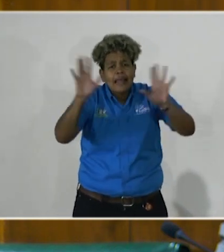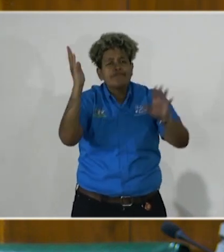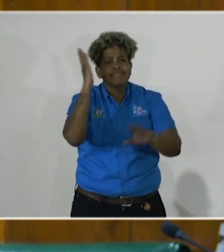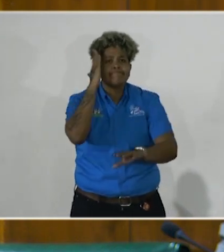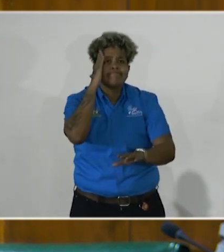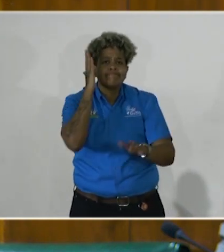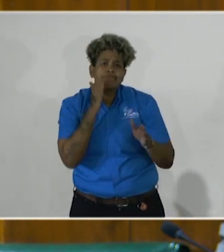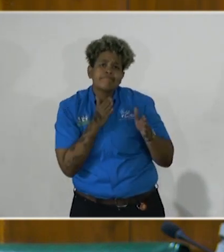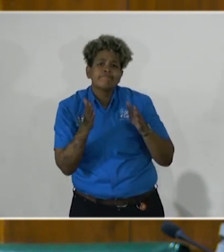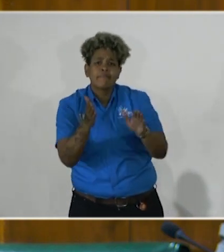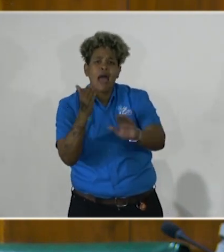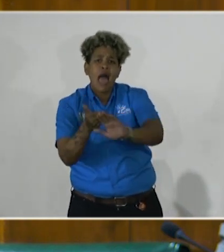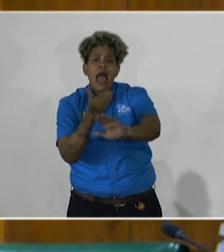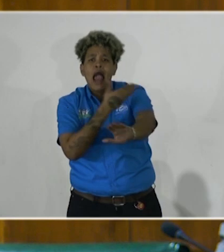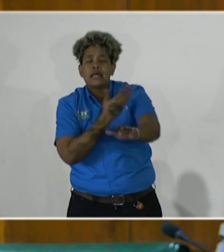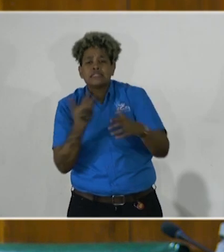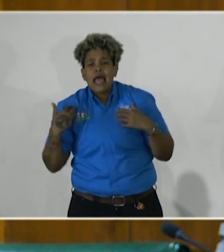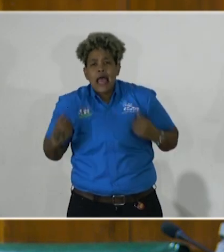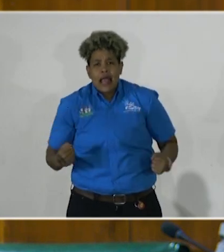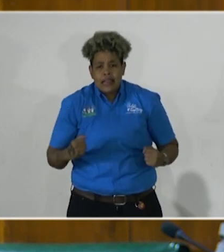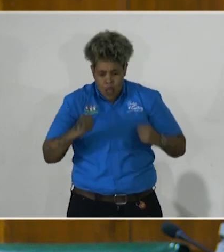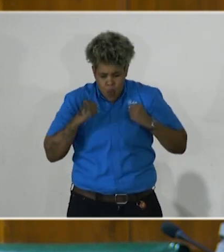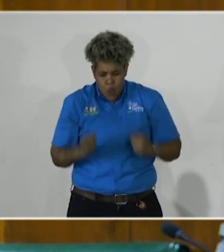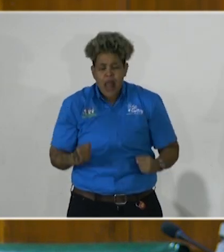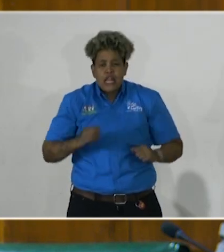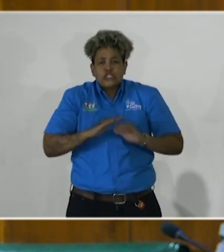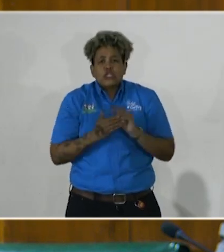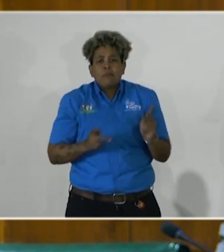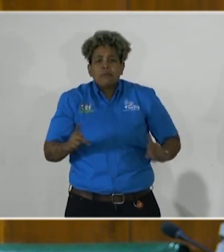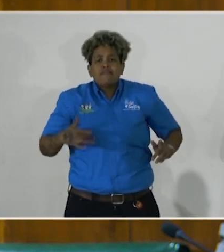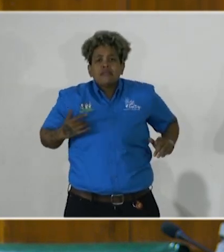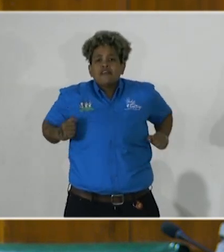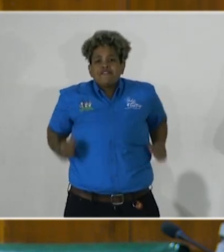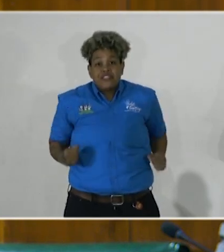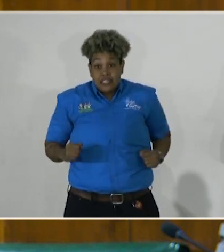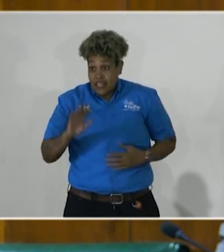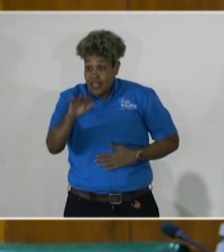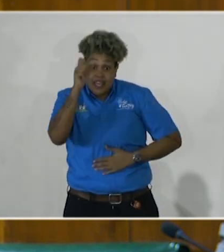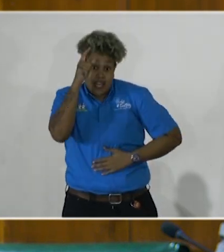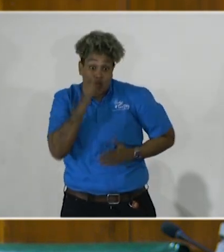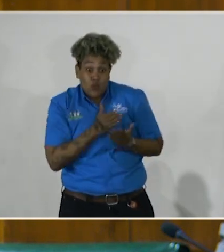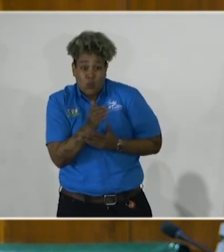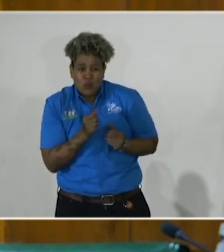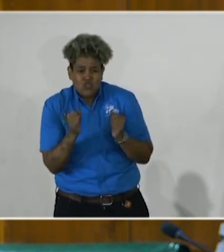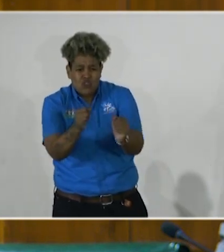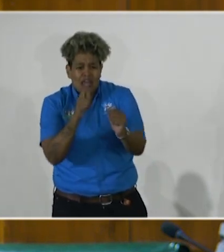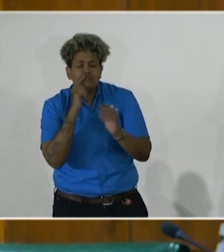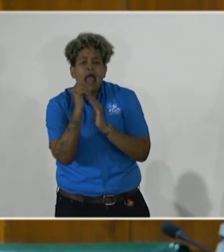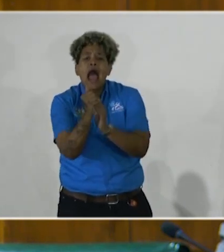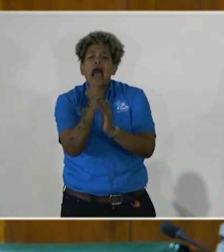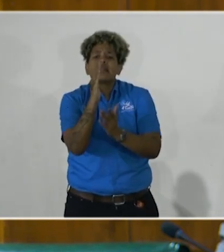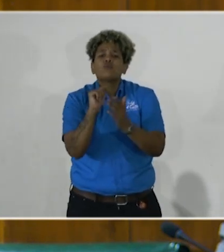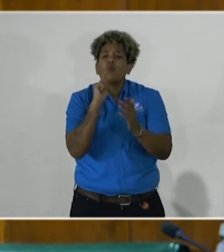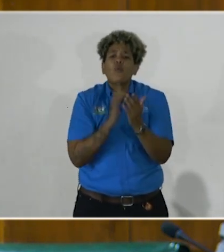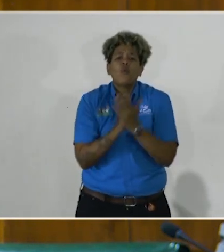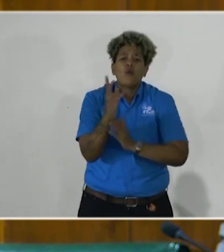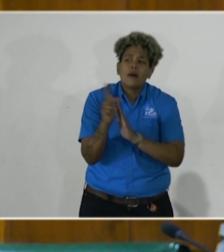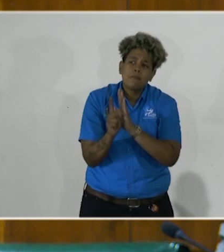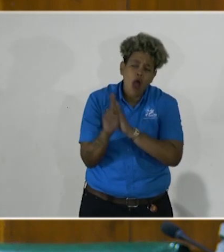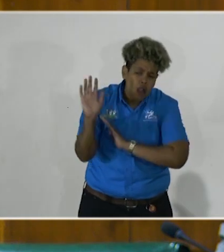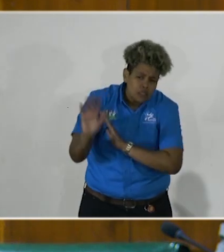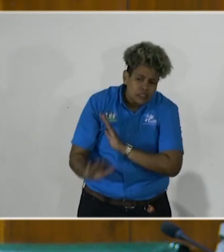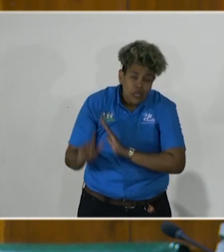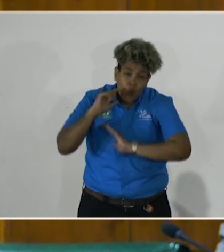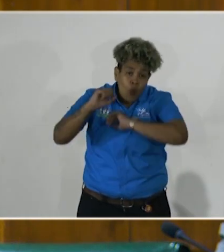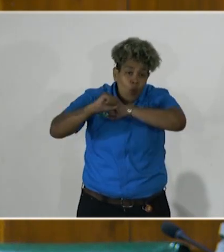to enhancing the health and wellness of the Jamaican people through a strategy that has been guided by policies that